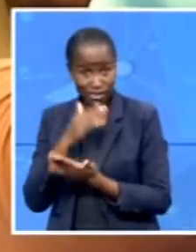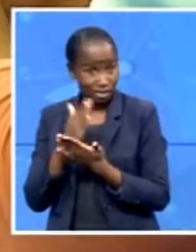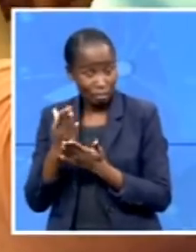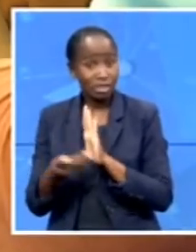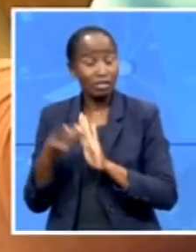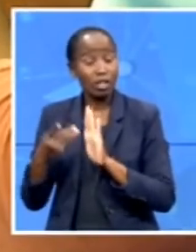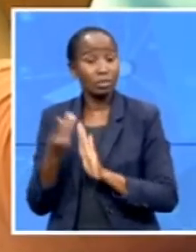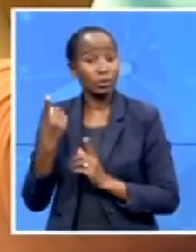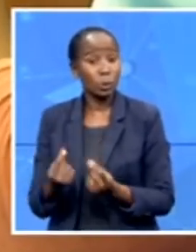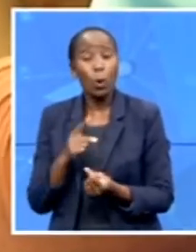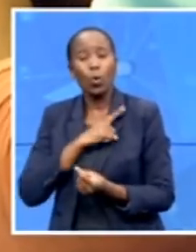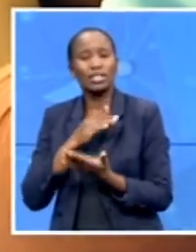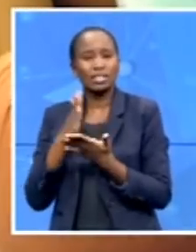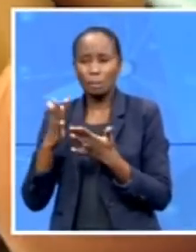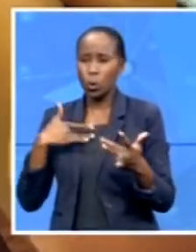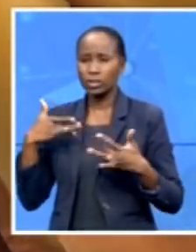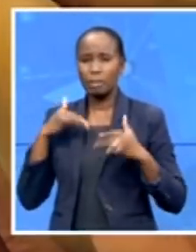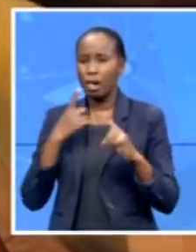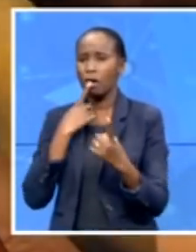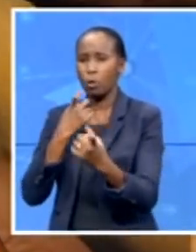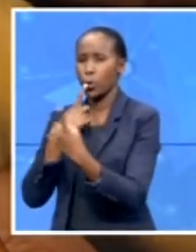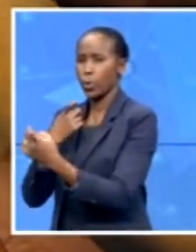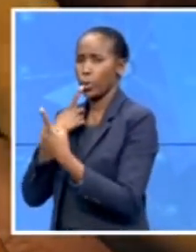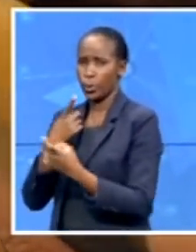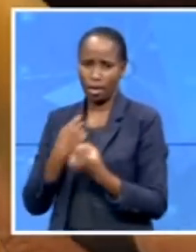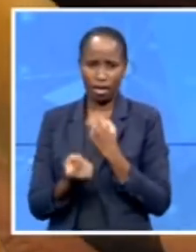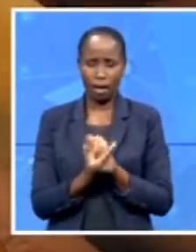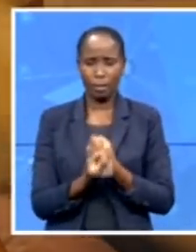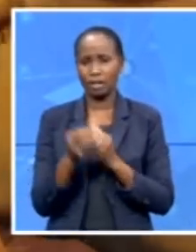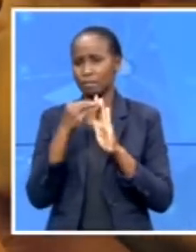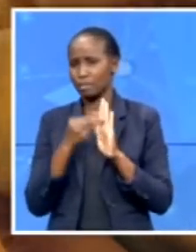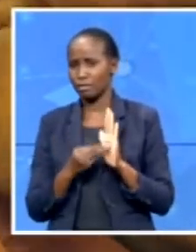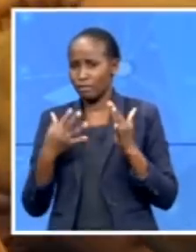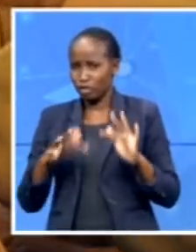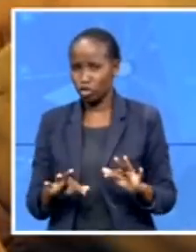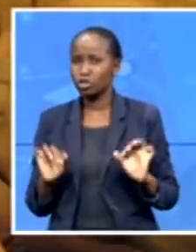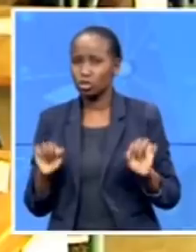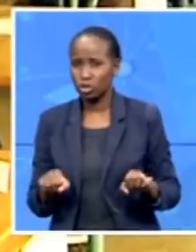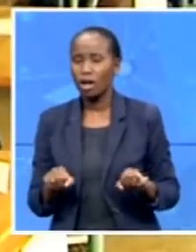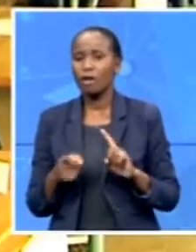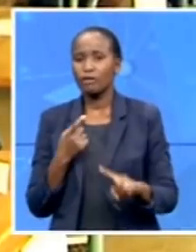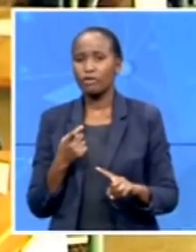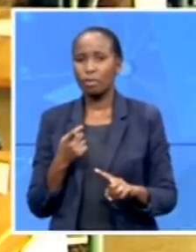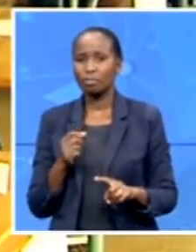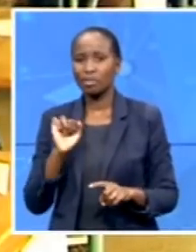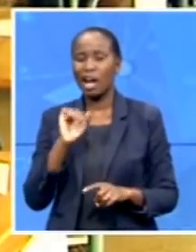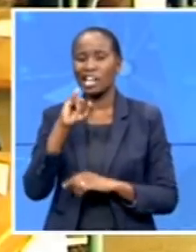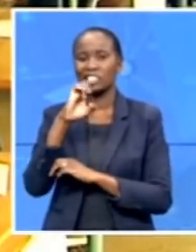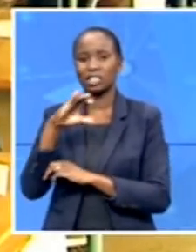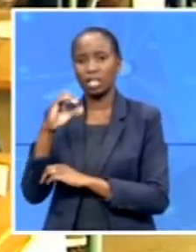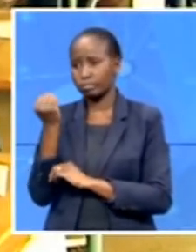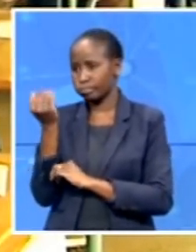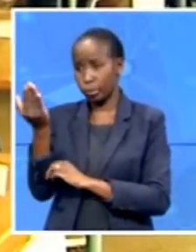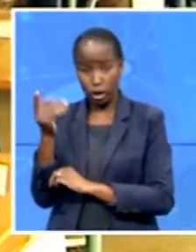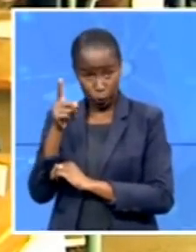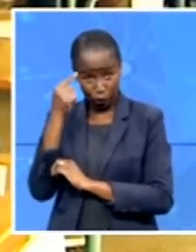and directly being put at the, squarely in the path of the IEC will somehow put question to how free